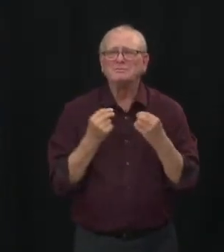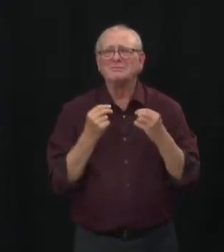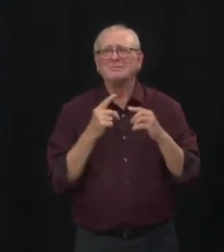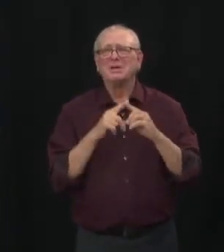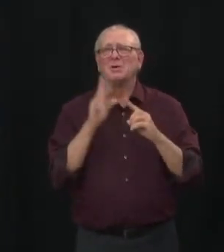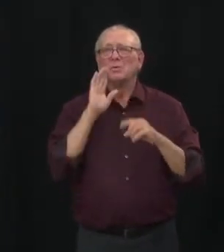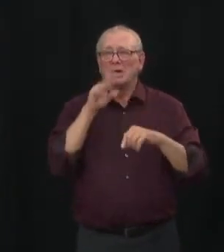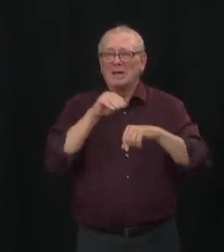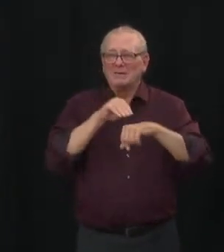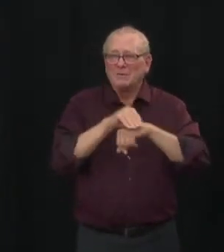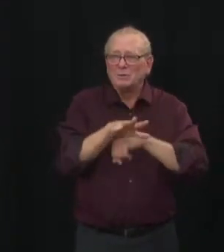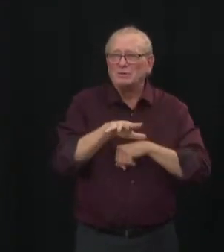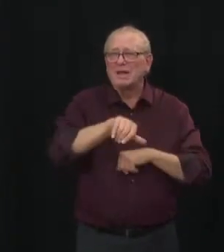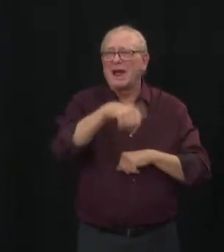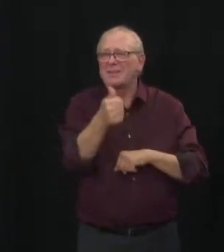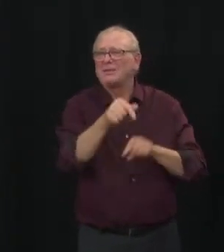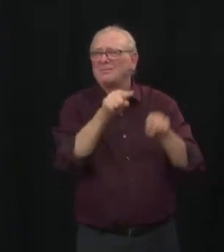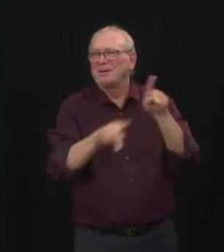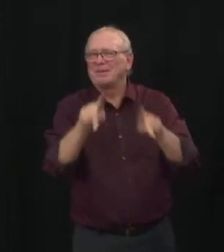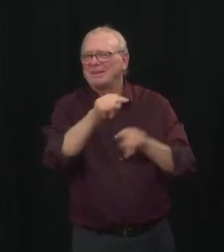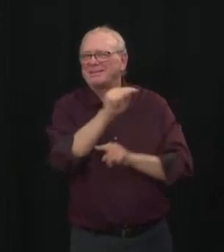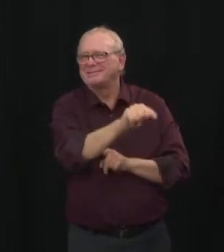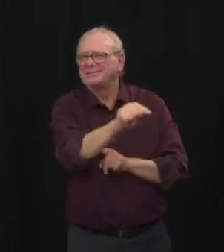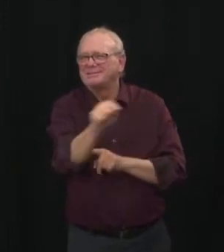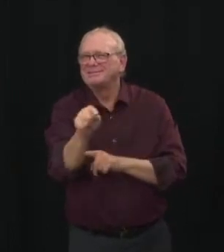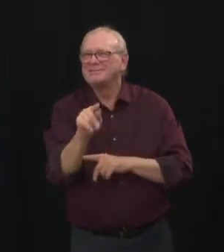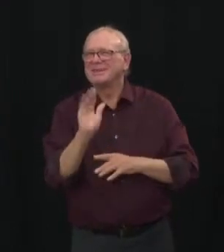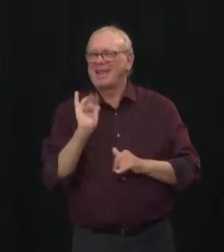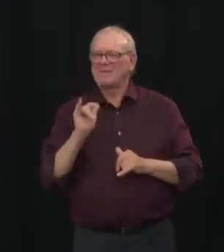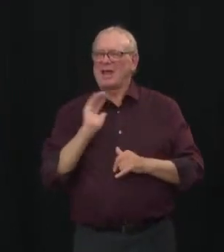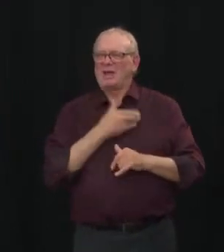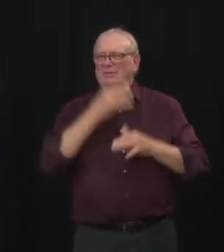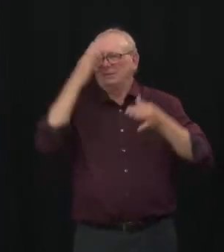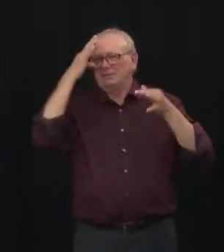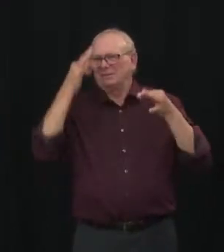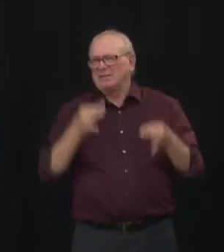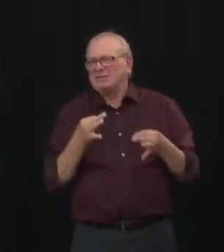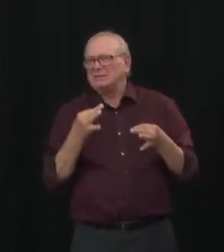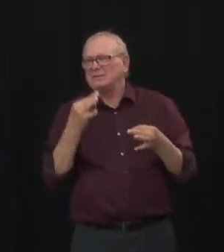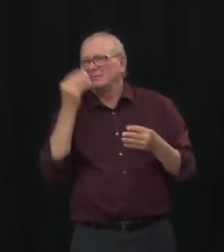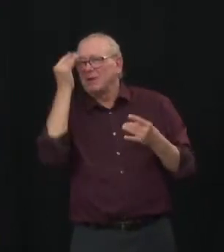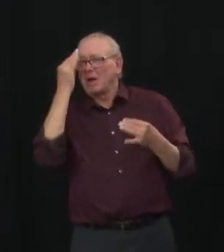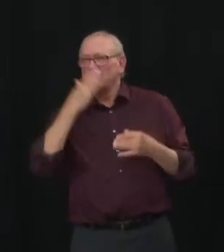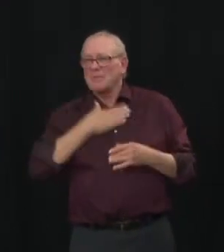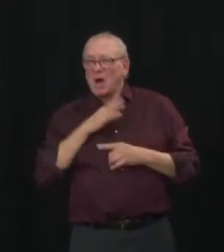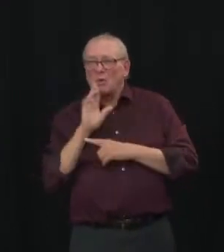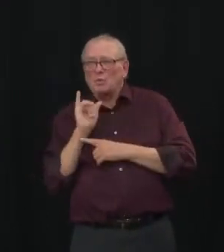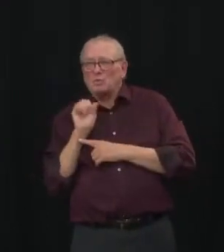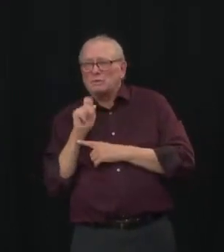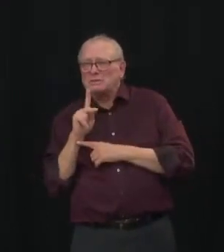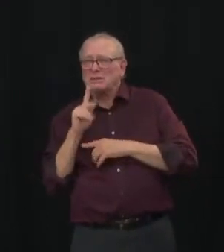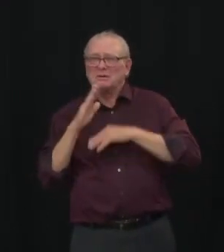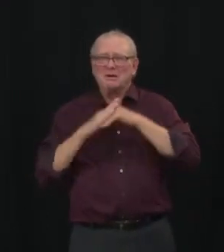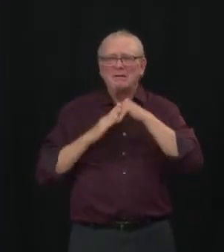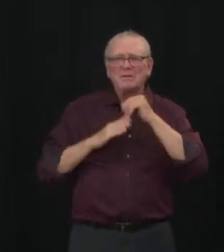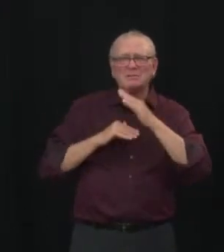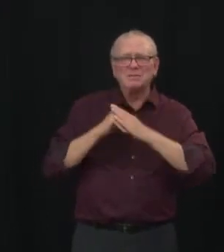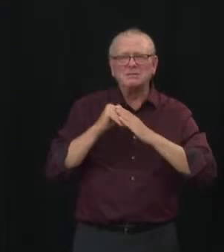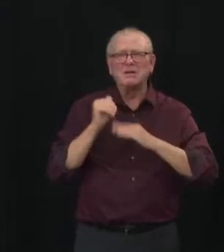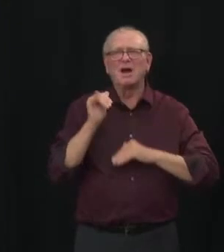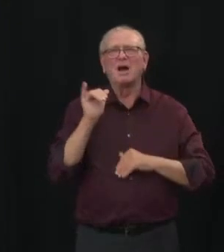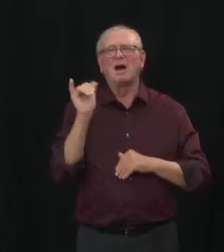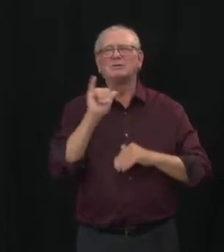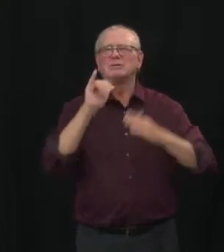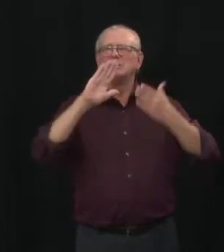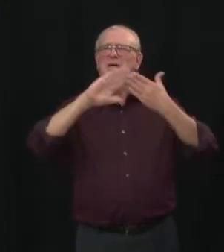well. It's important that we all carefully consider our risk level, our level of comfort, and the risk and comfort levels of